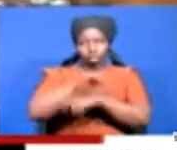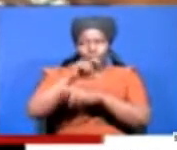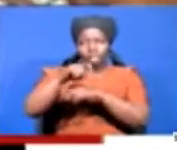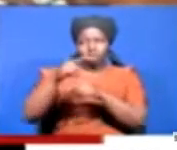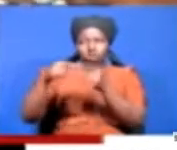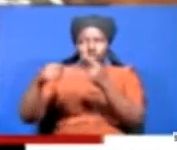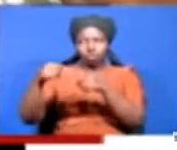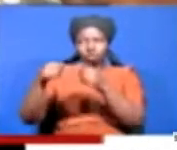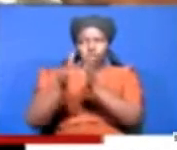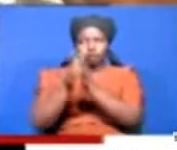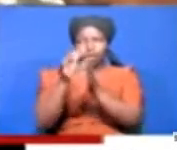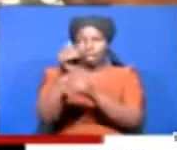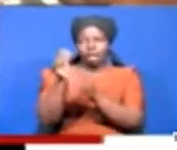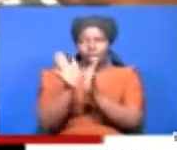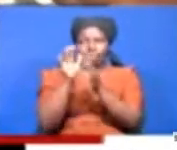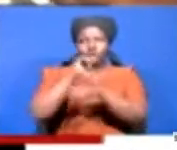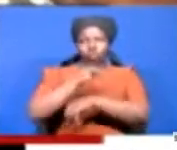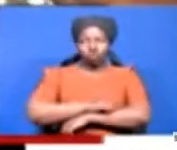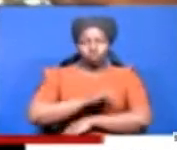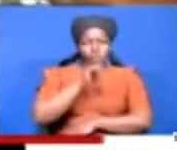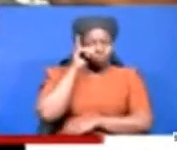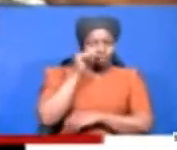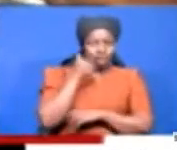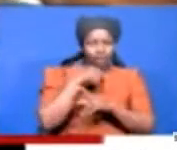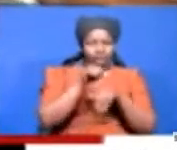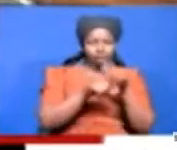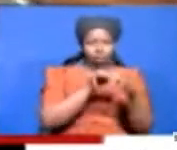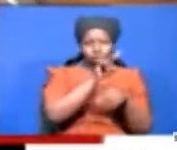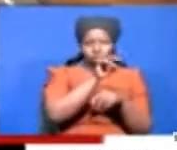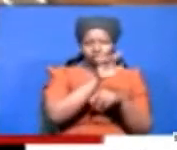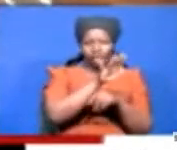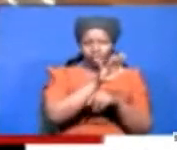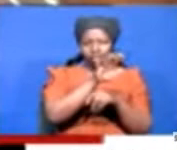public schools. Mombasa, about 25 to 30,000.